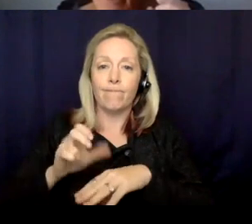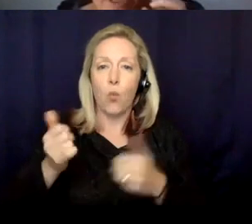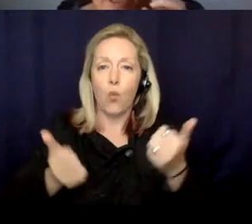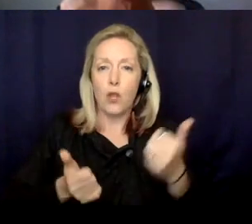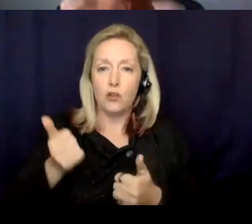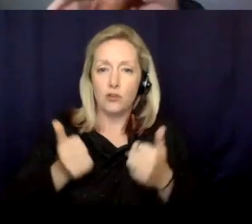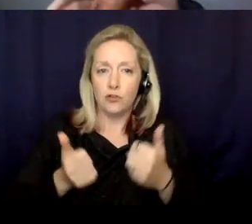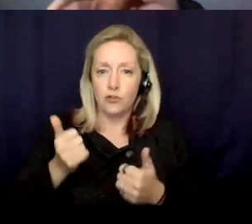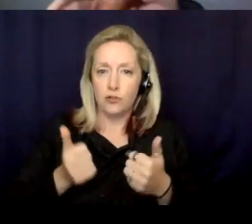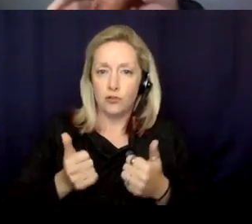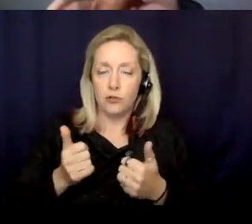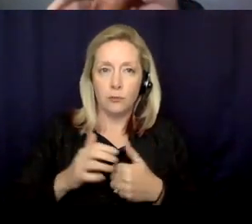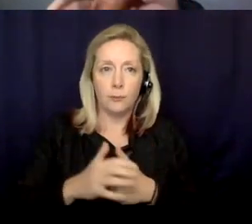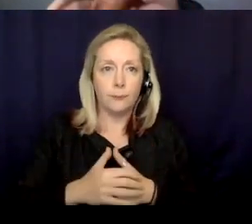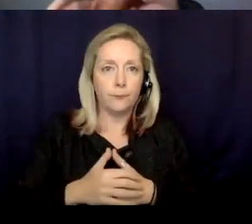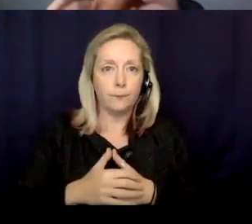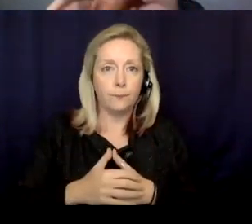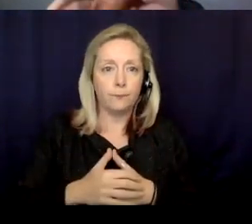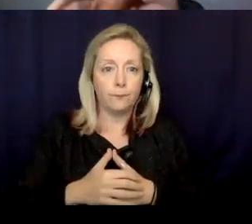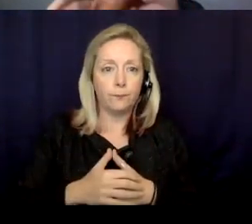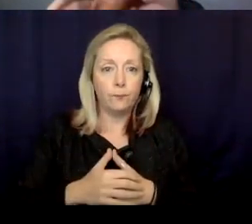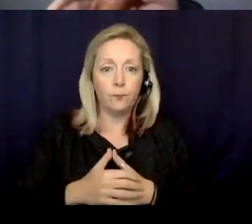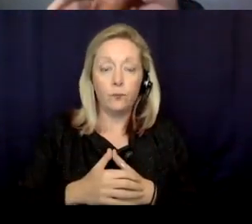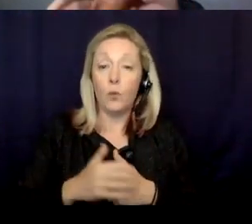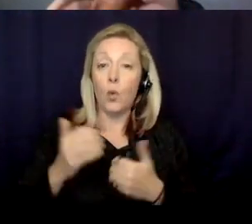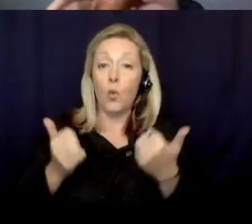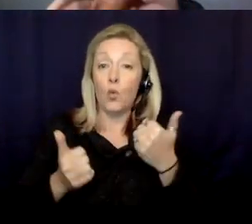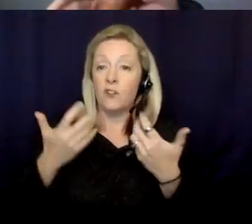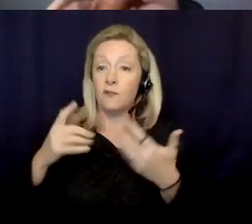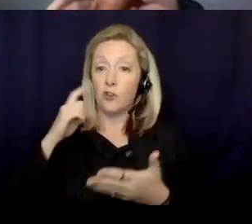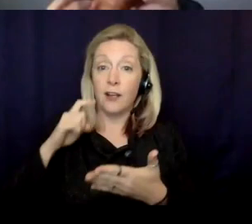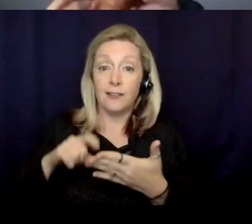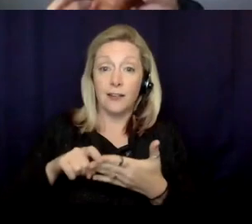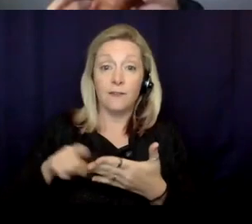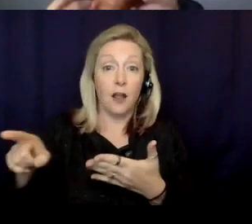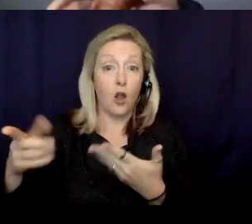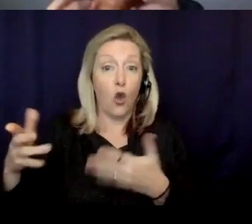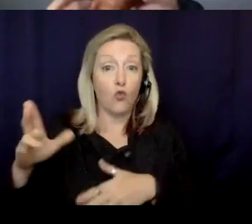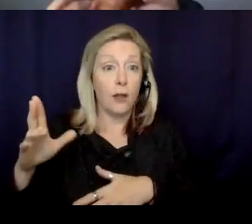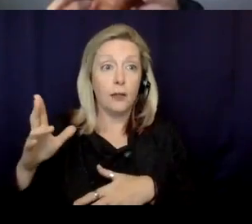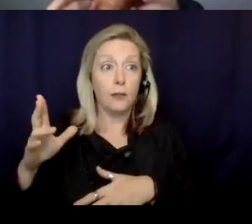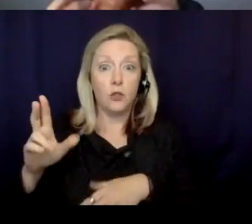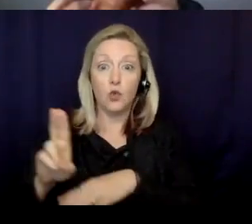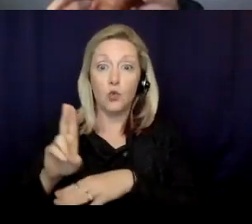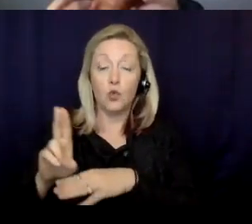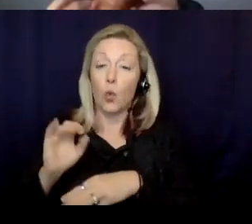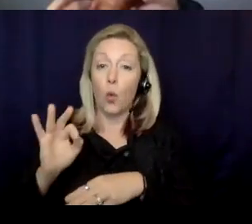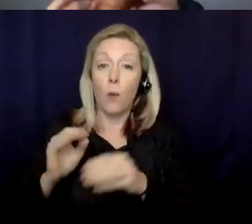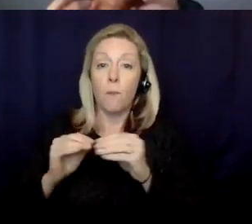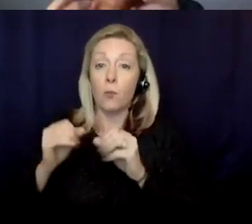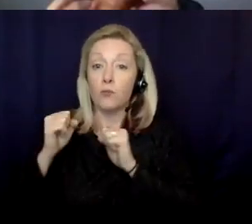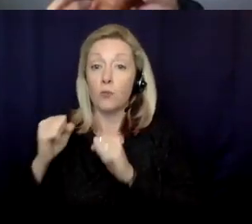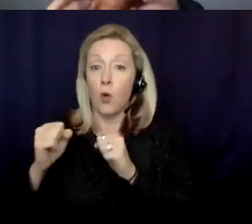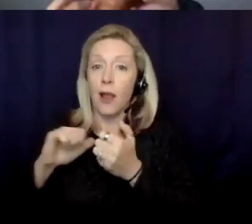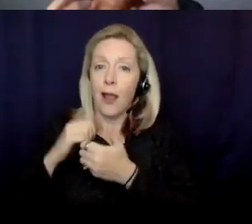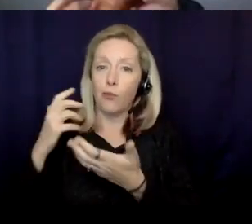channels are we going to use? Which ones have we identified that they are using or are using better? And how can